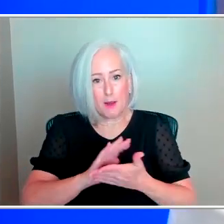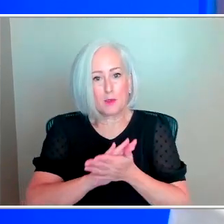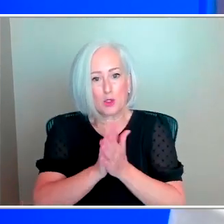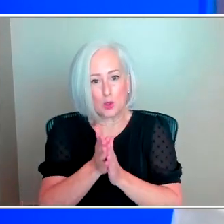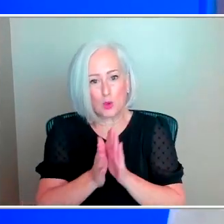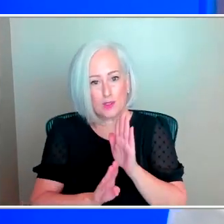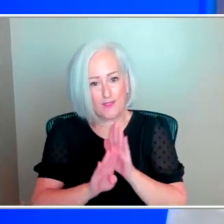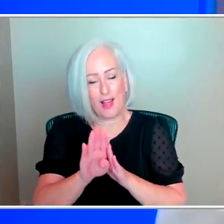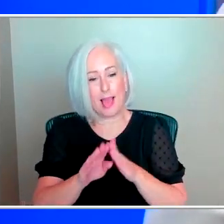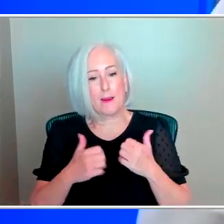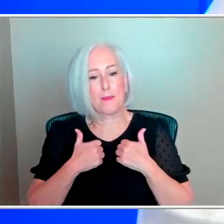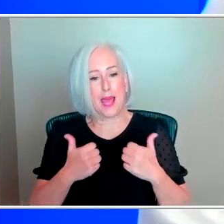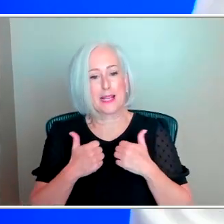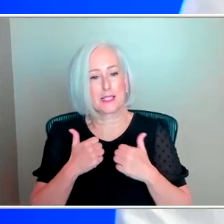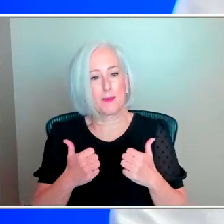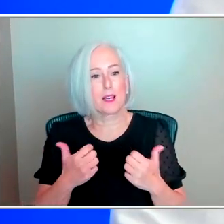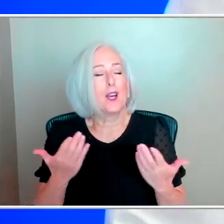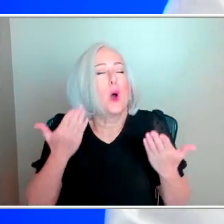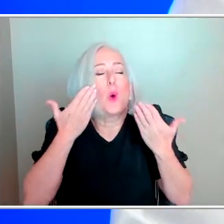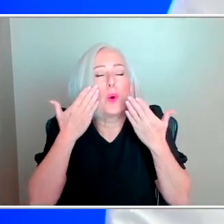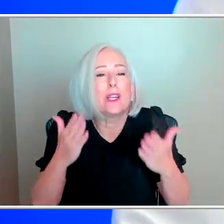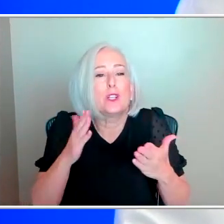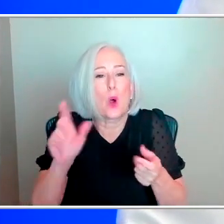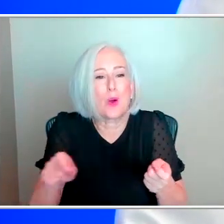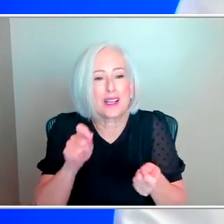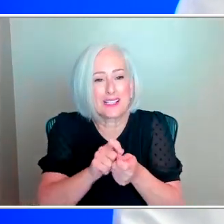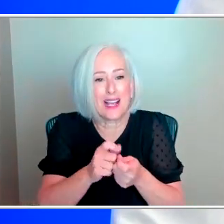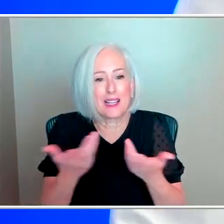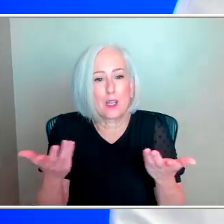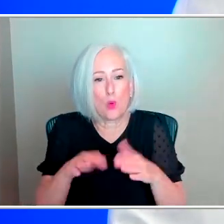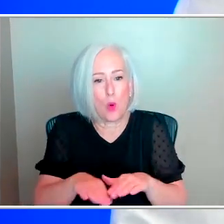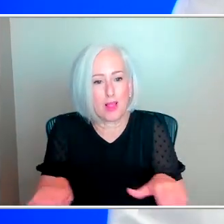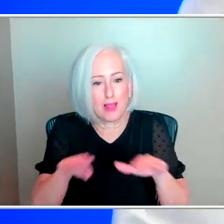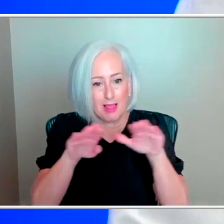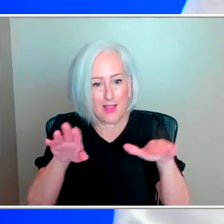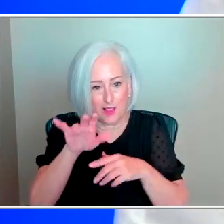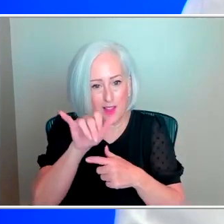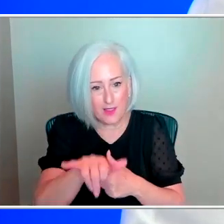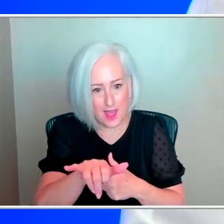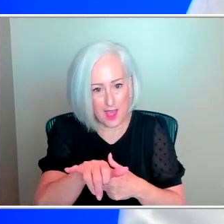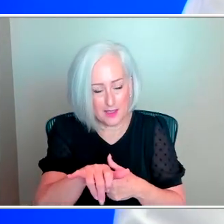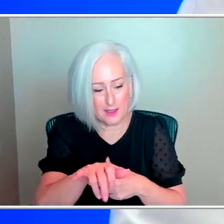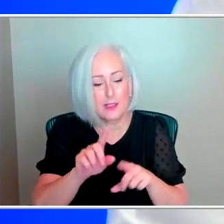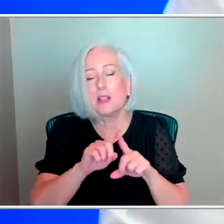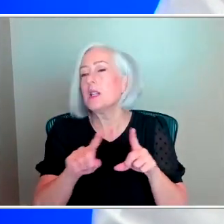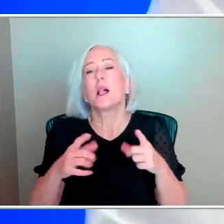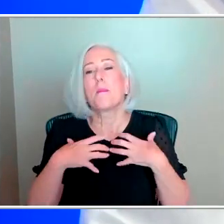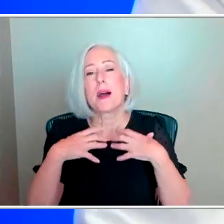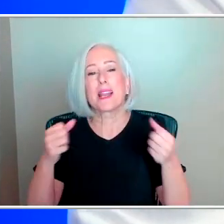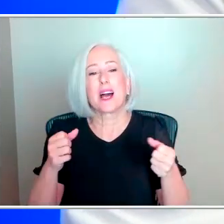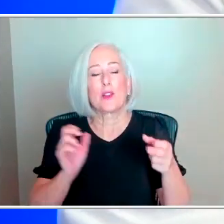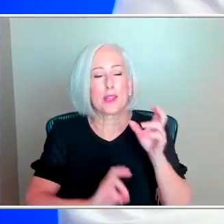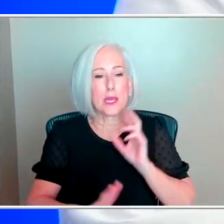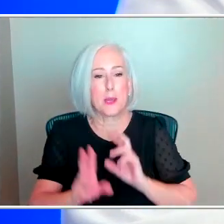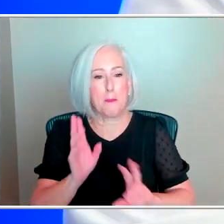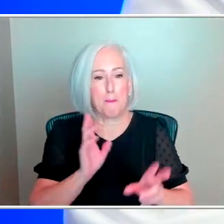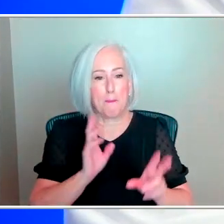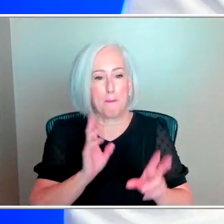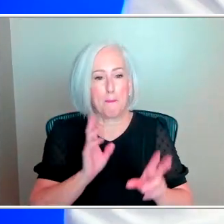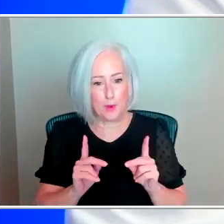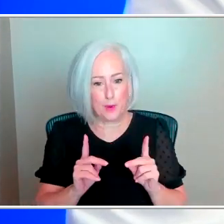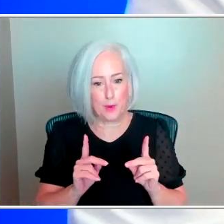asthma. Again, we don't know exactly what level that would be, Right. but even healthy people, when we have those